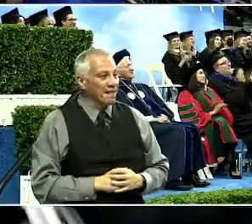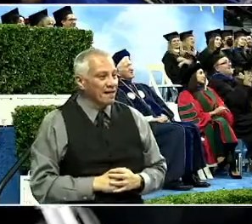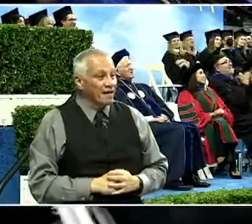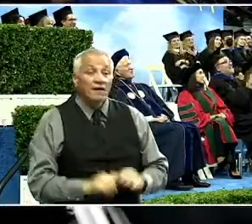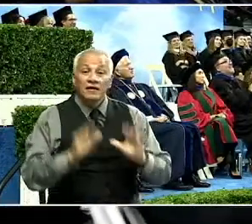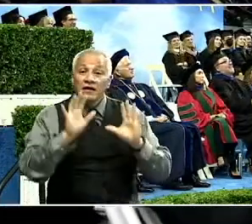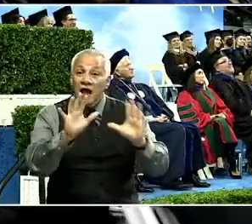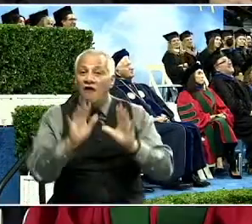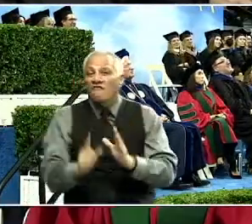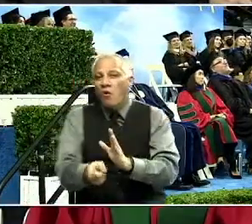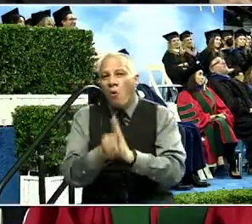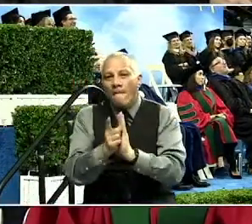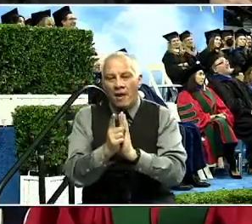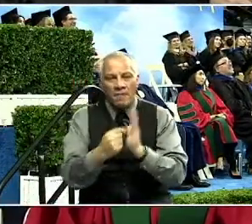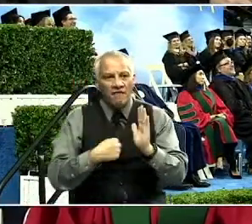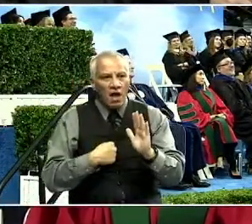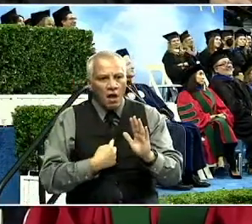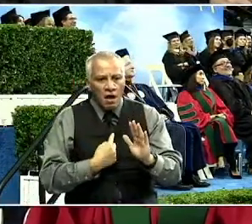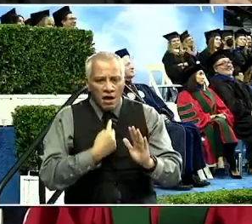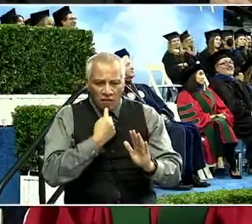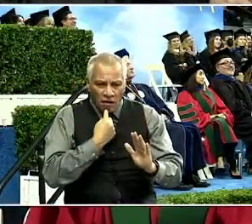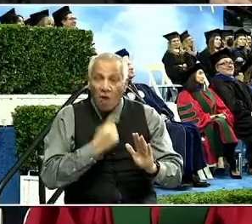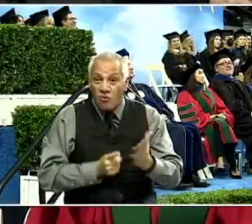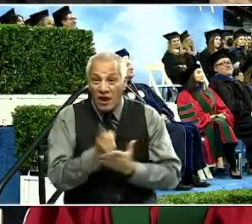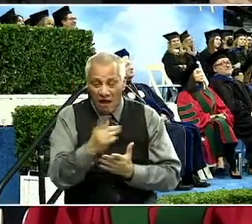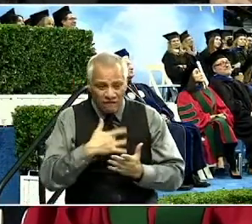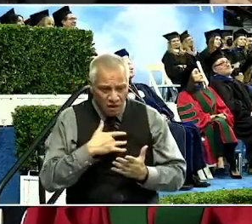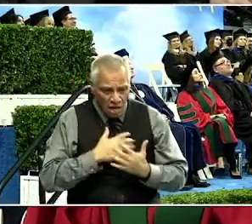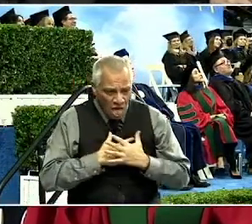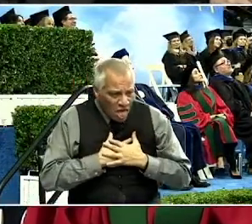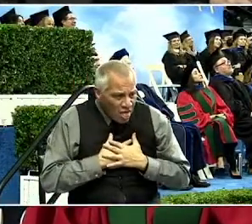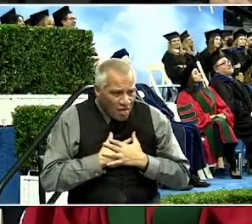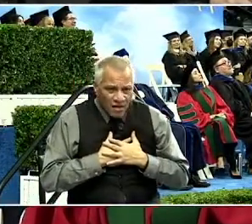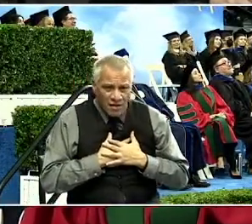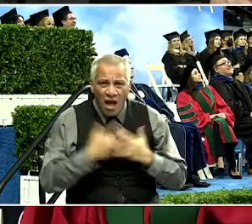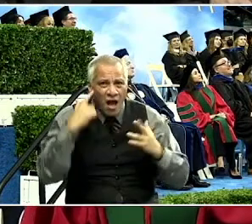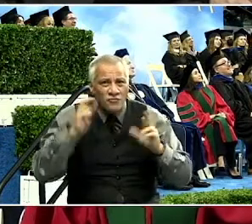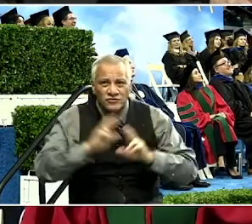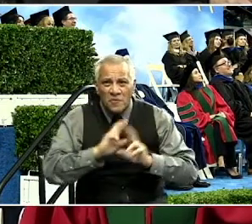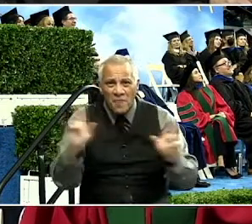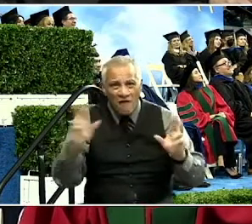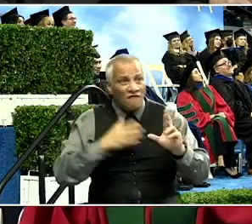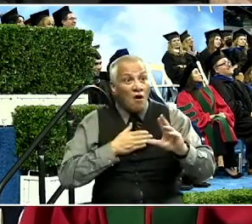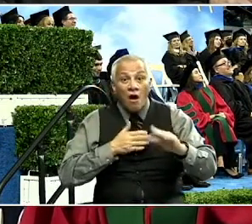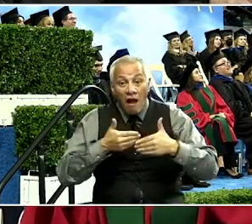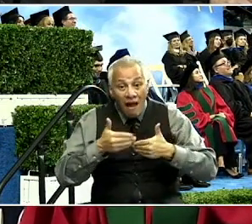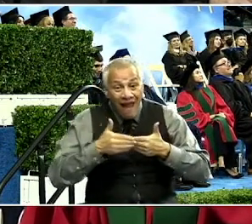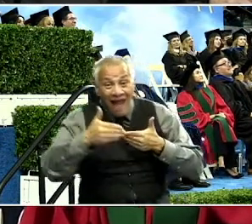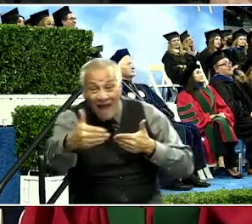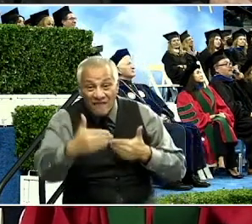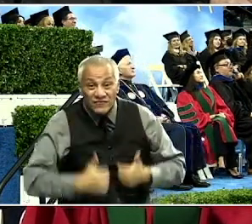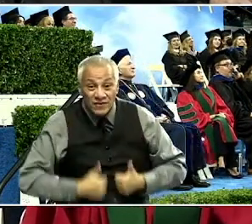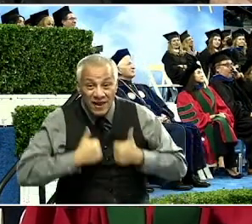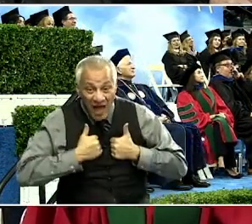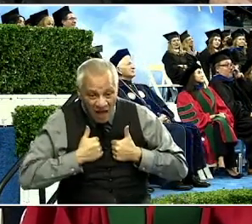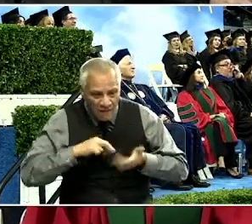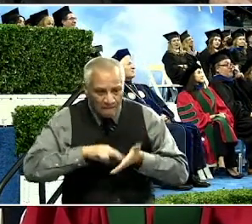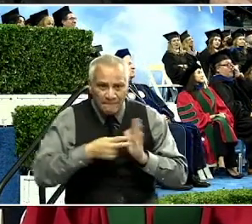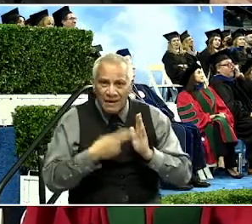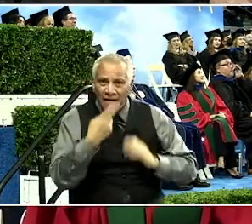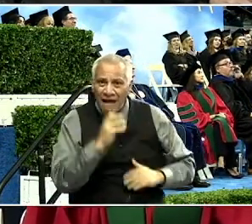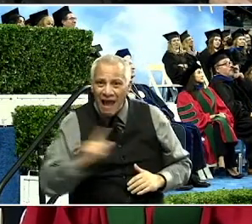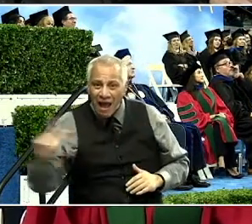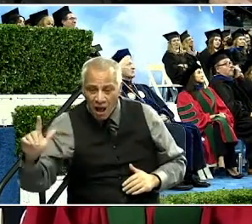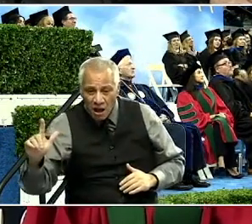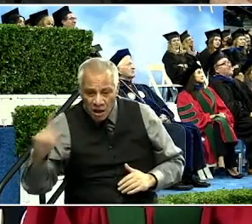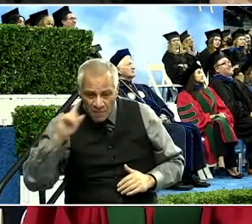Now, for a moment, I'm disappointed. I'm devastated, actually. I wasn't prepared for an afterlife in eternal damnation. But then I look